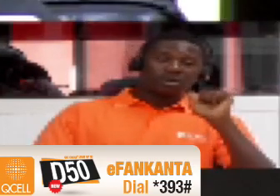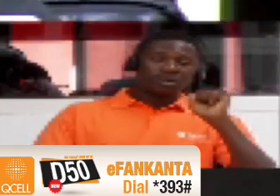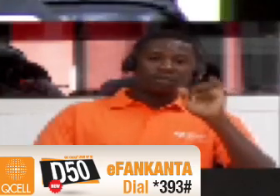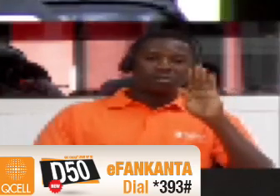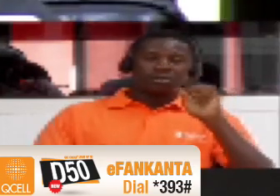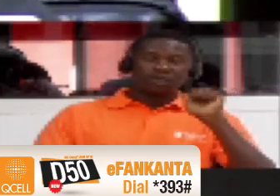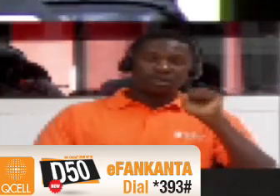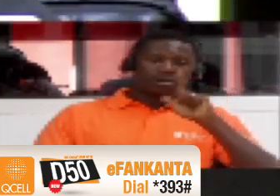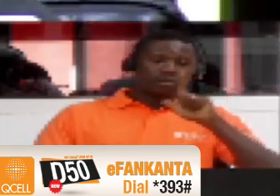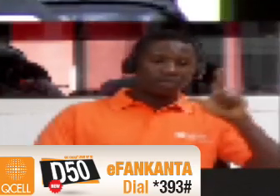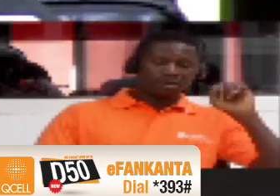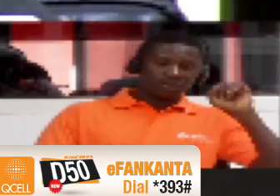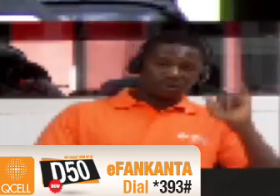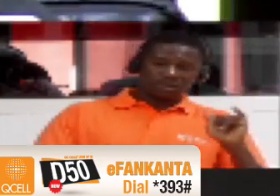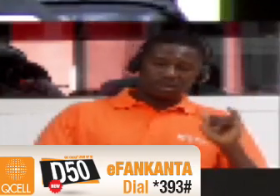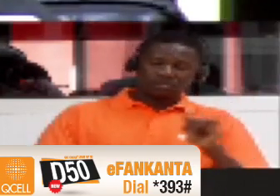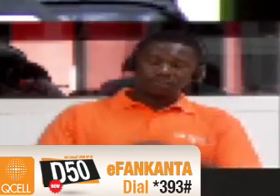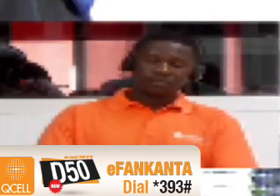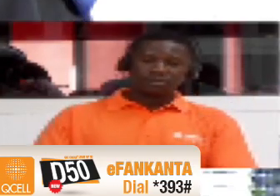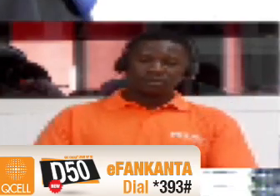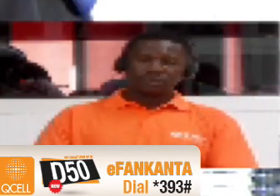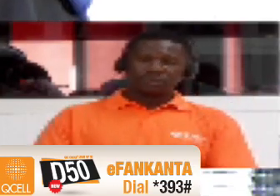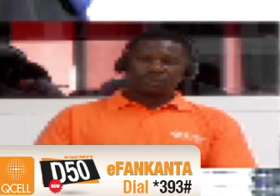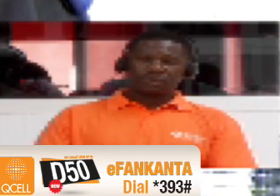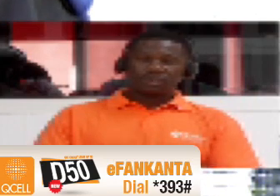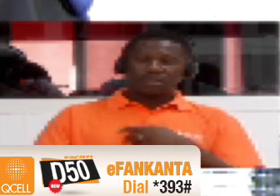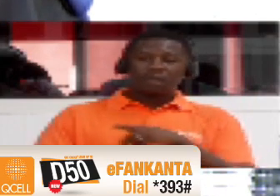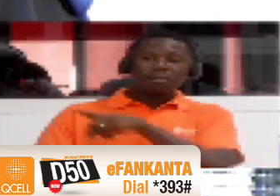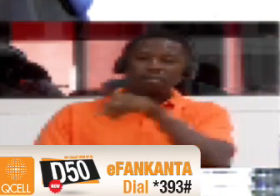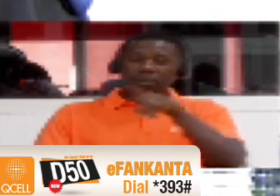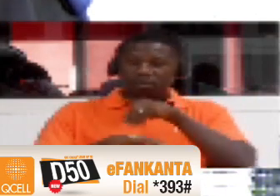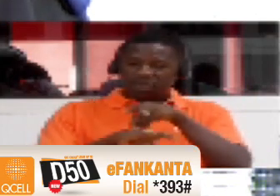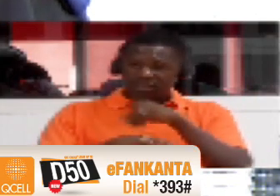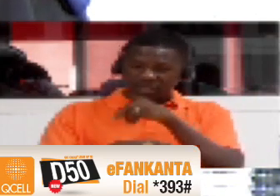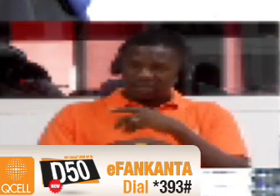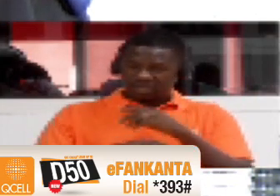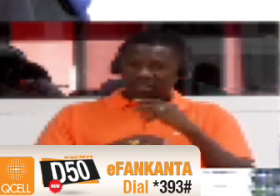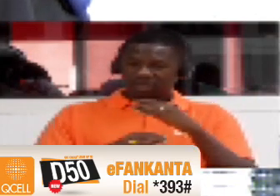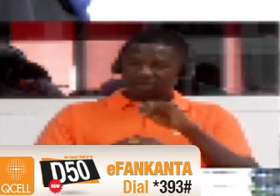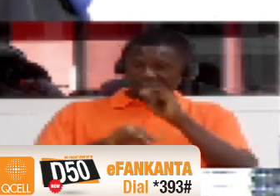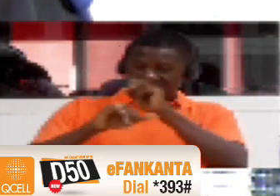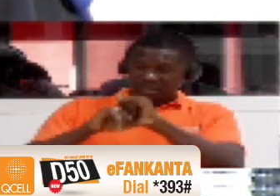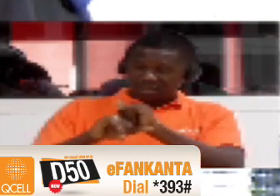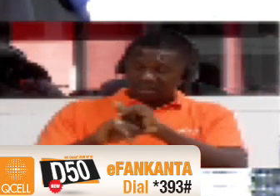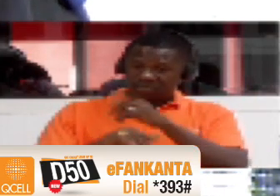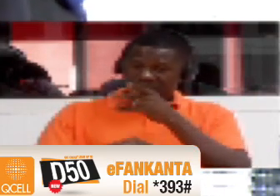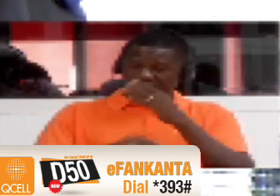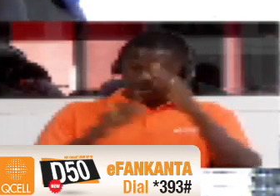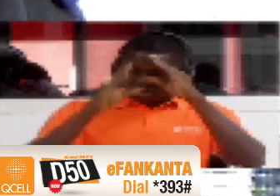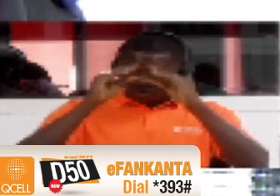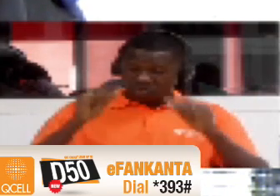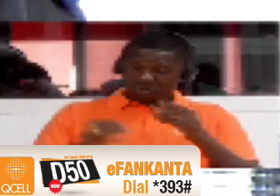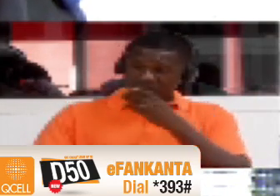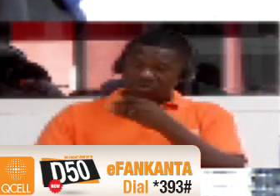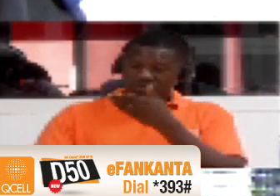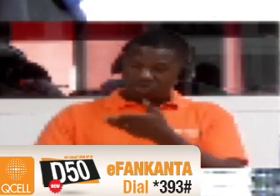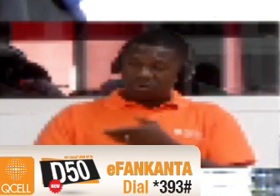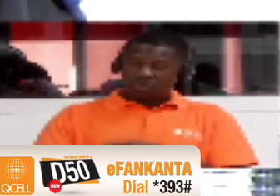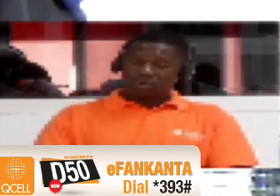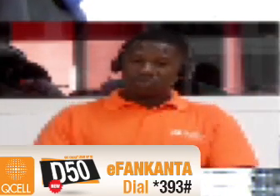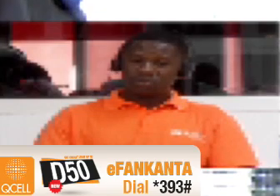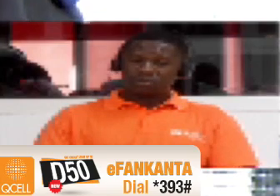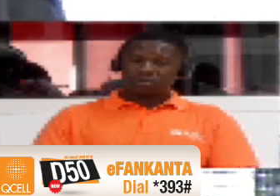Kololi Tavern, was it a residence? Ako Kololi Tavern. Munta molla tradula solem jeti bang